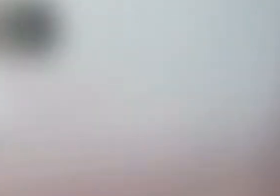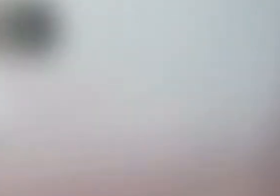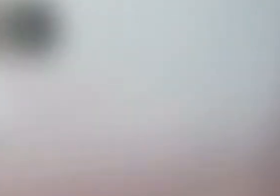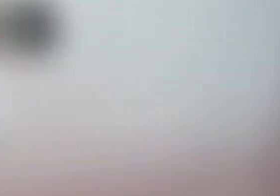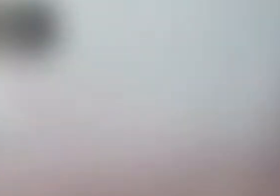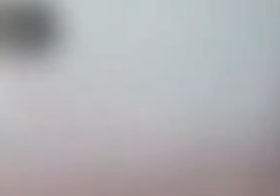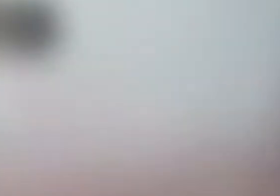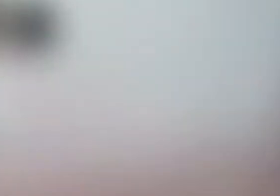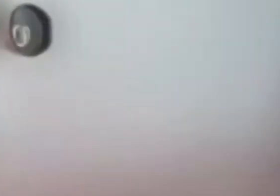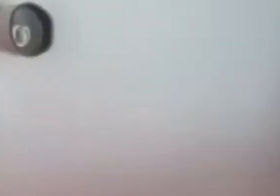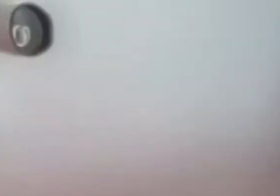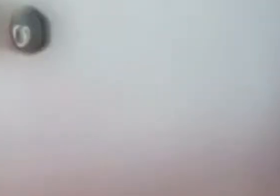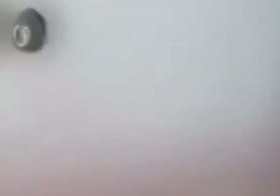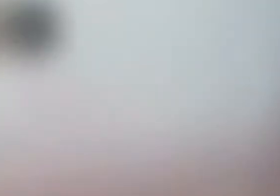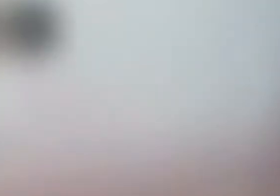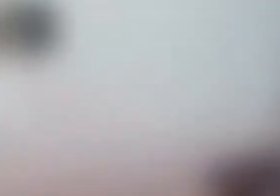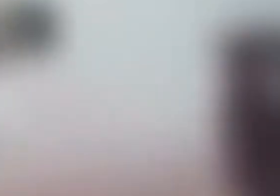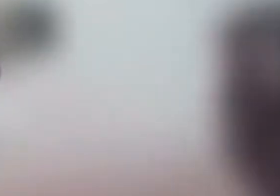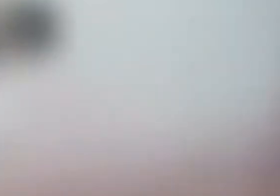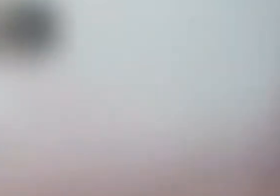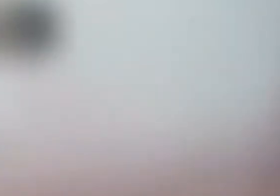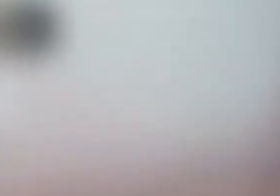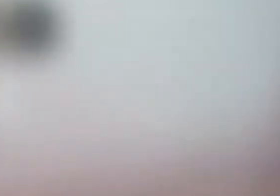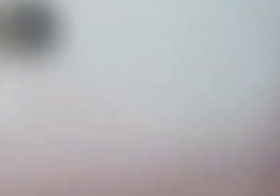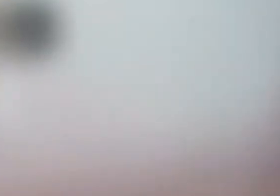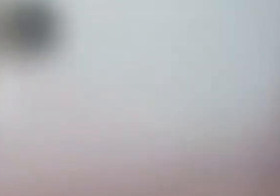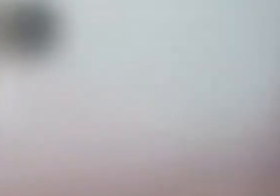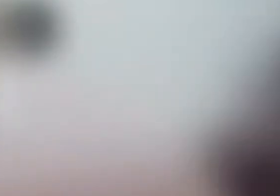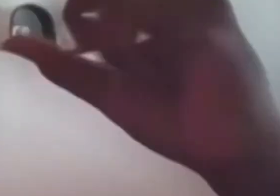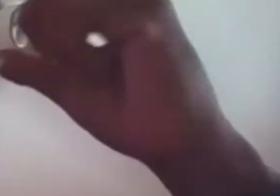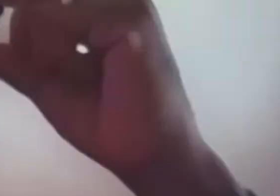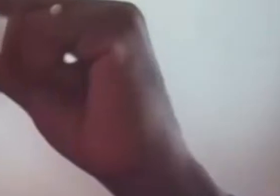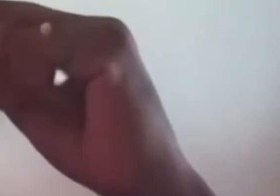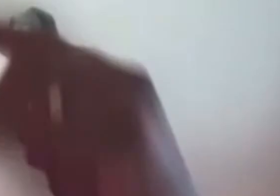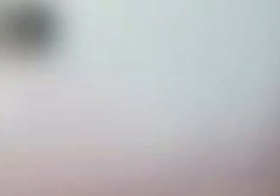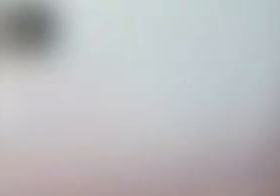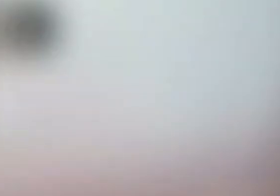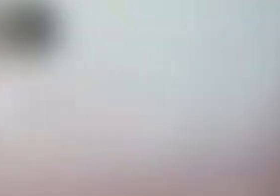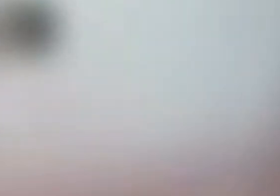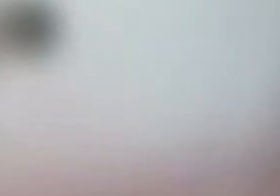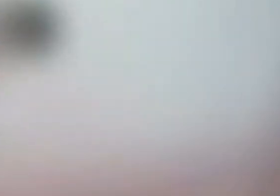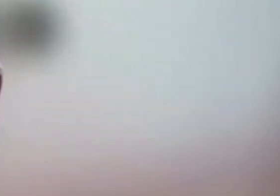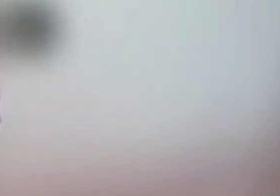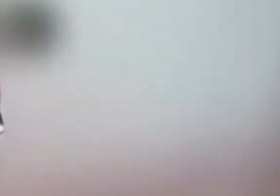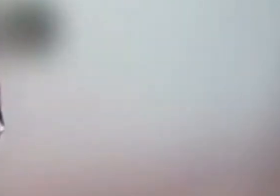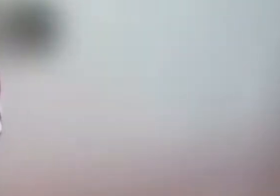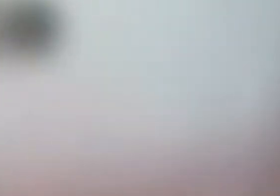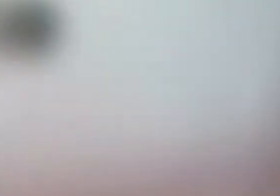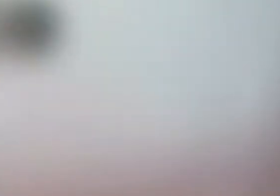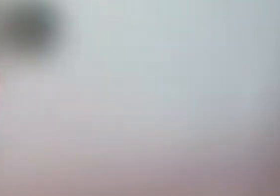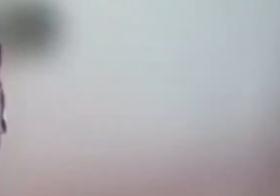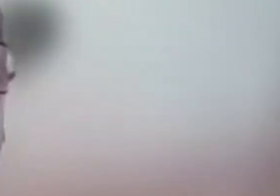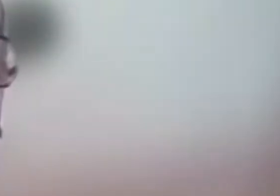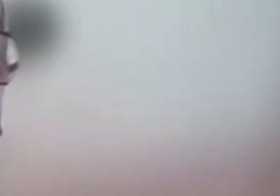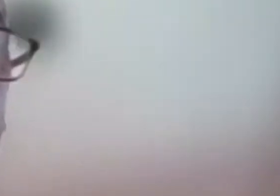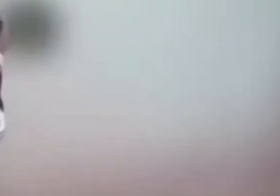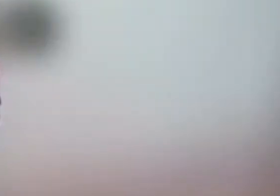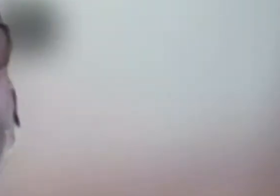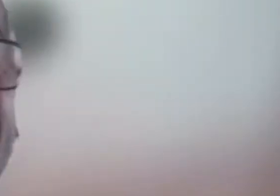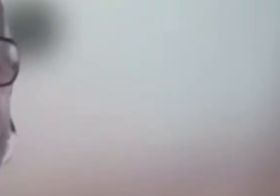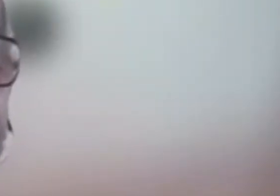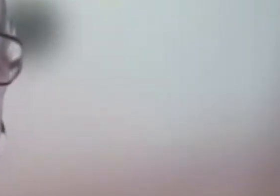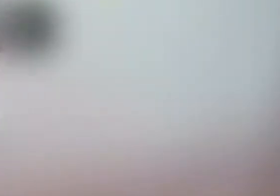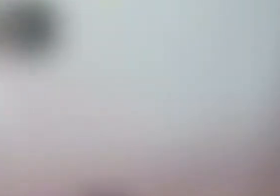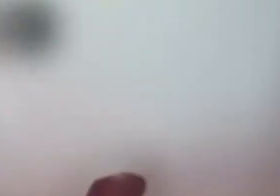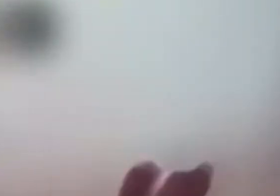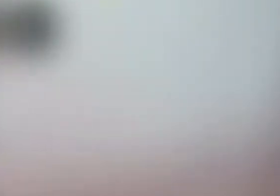and today I am known to be positive. So there was an exposure at a particular point, and then we can test at that point or 5